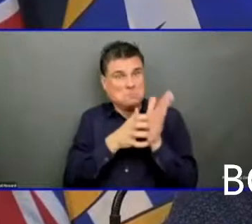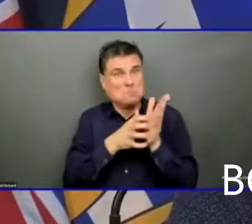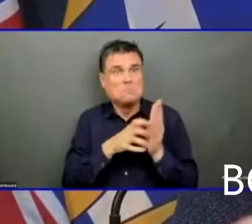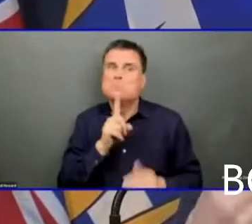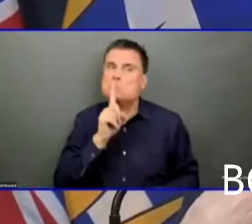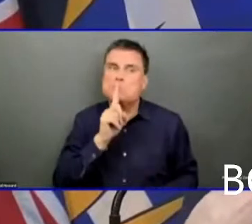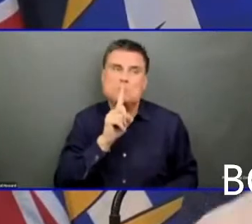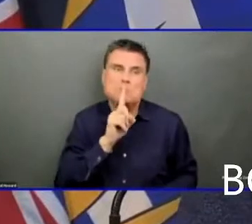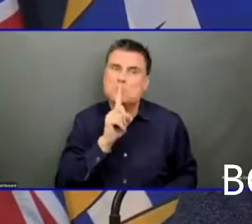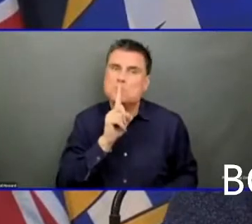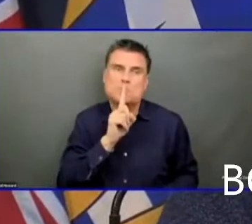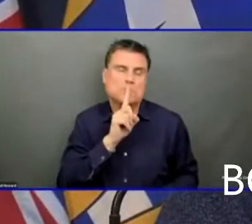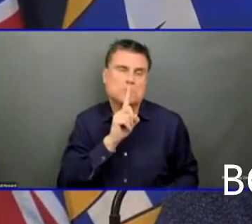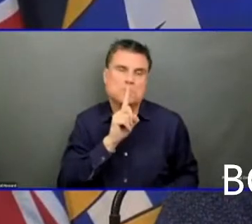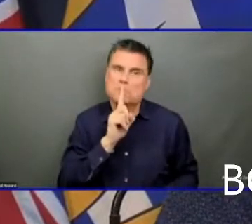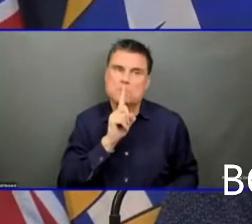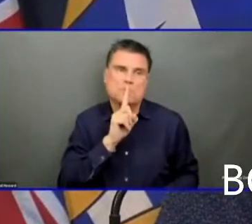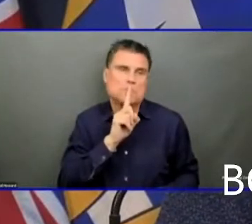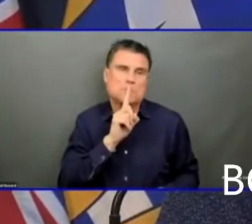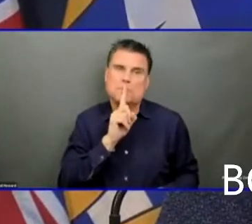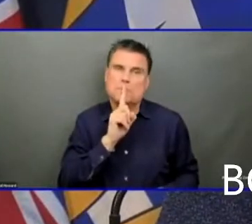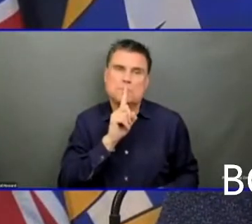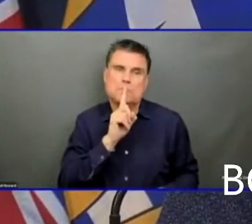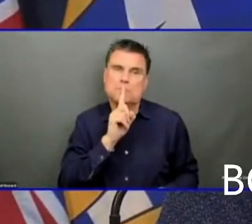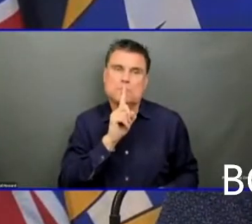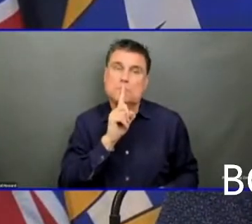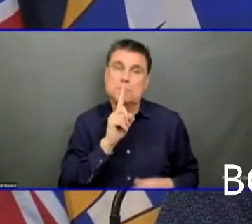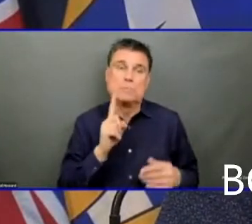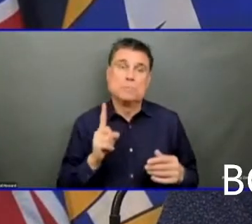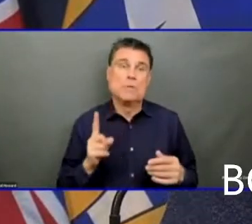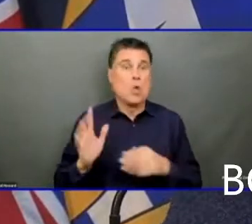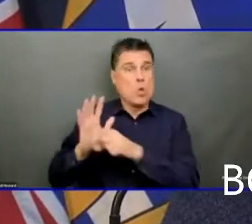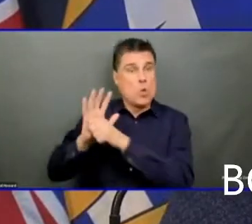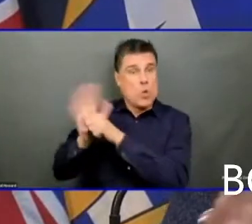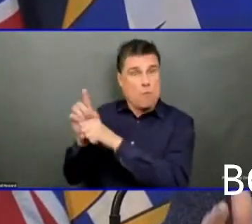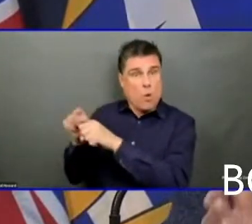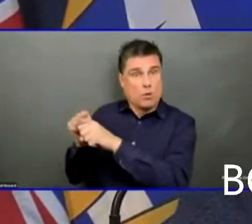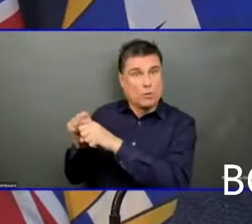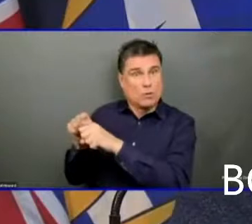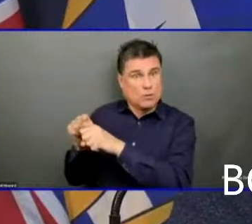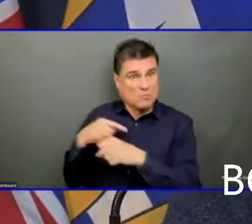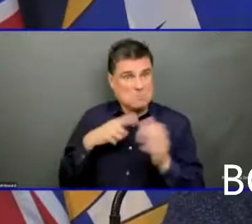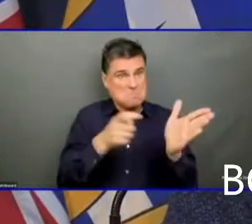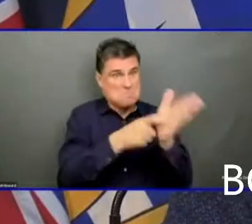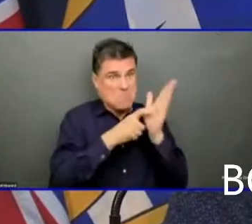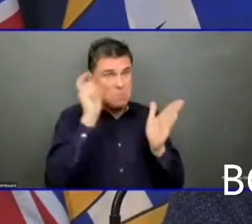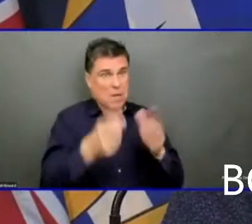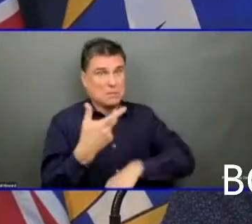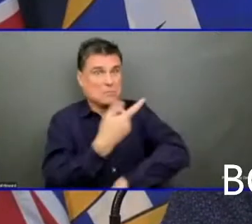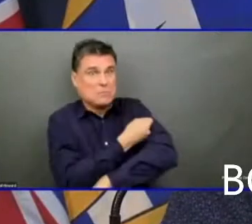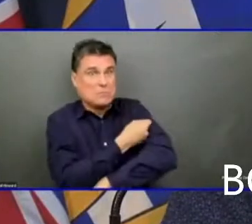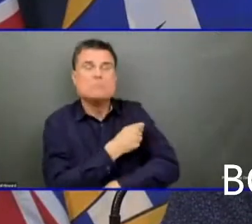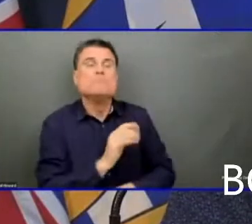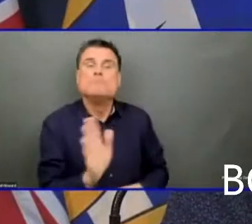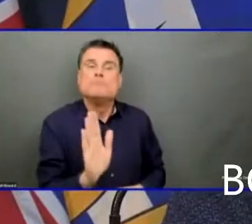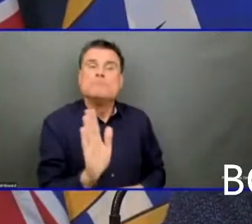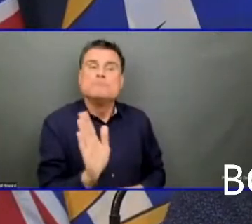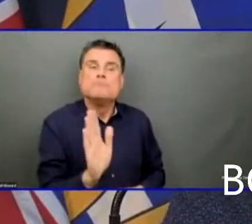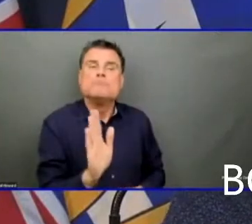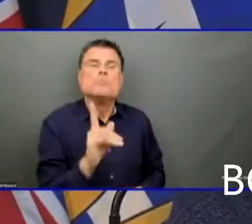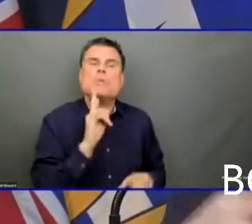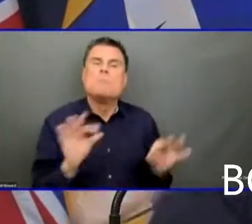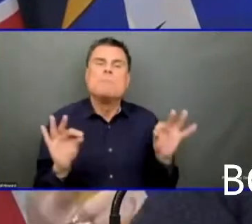an important protection measure for us as individuals, as healthcare workers, but the other thing with this vaccine,